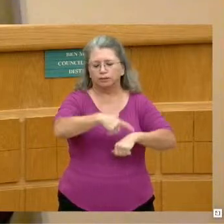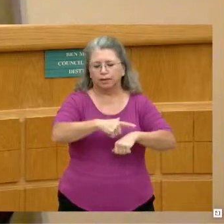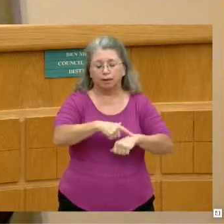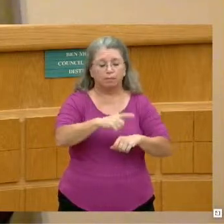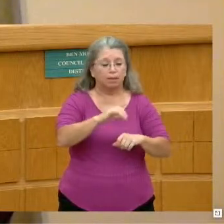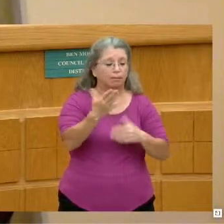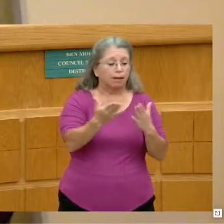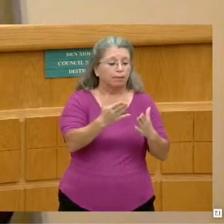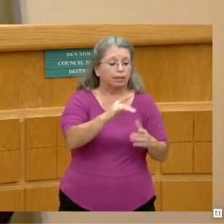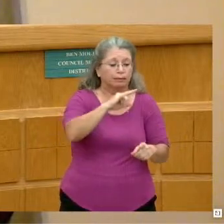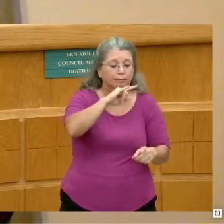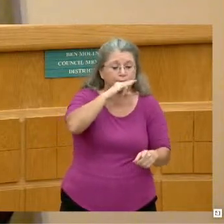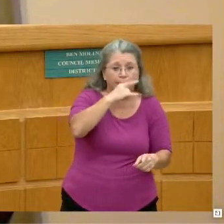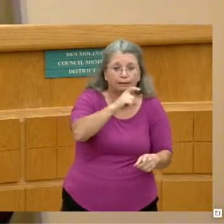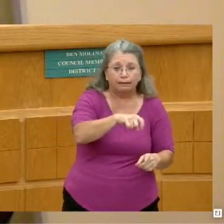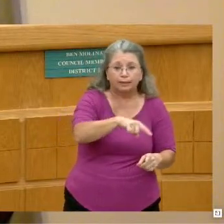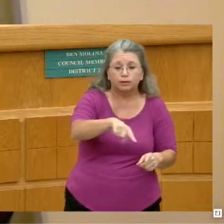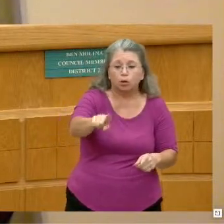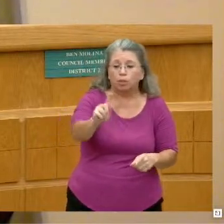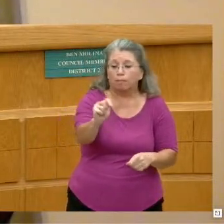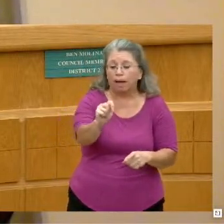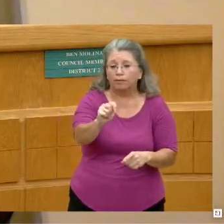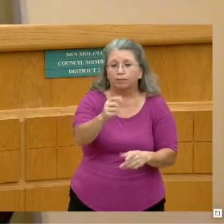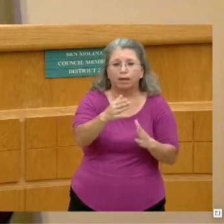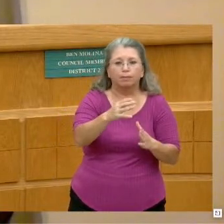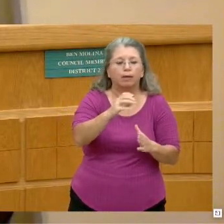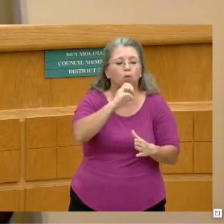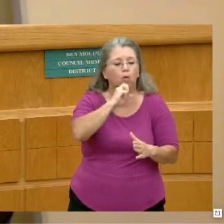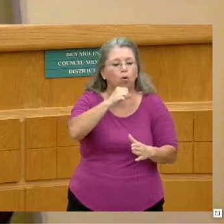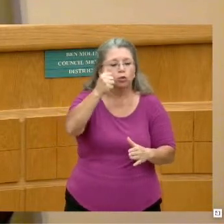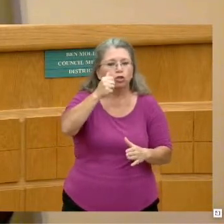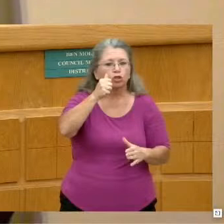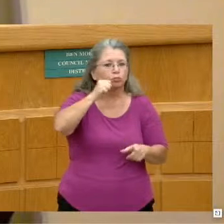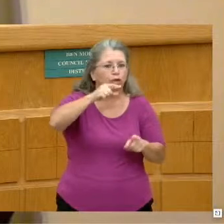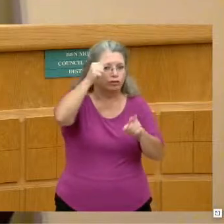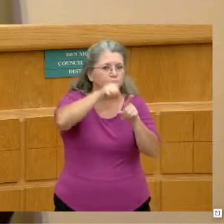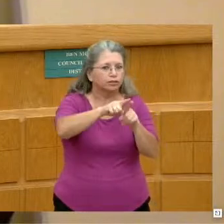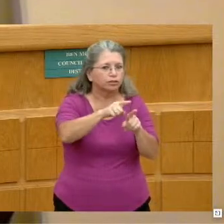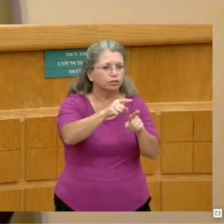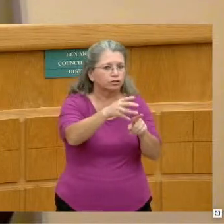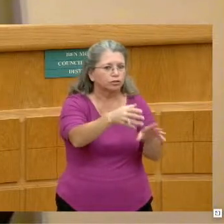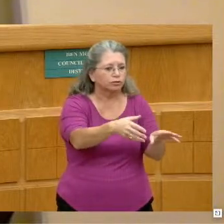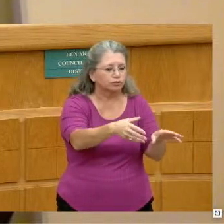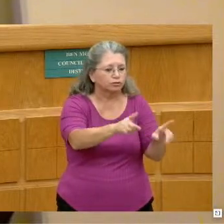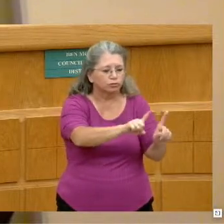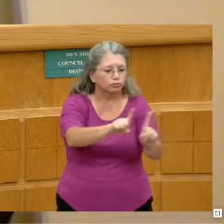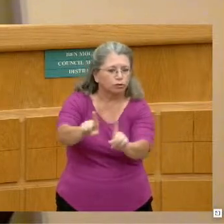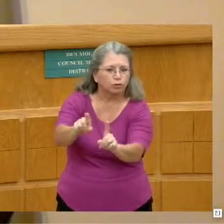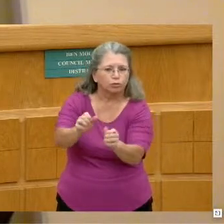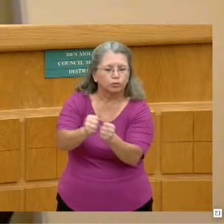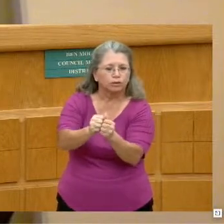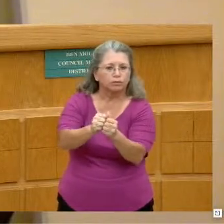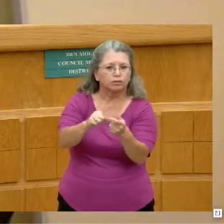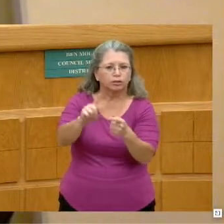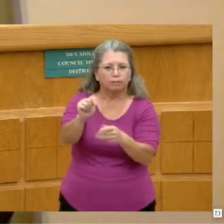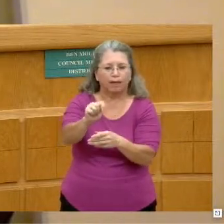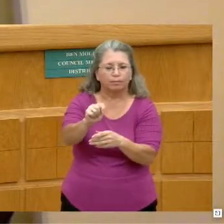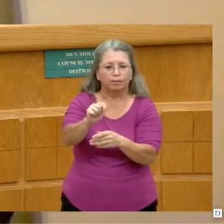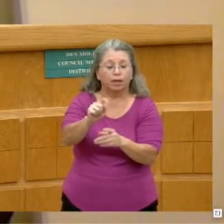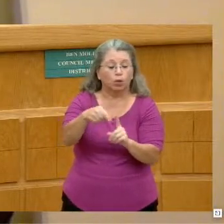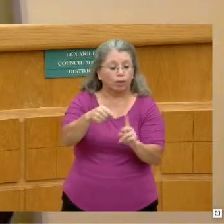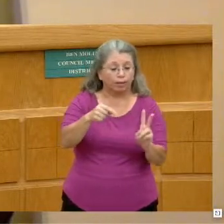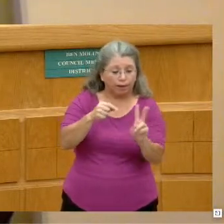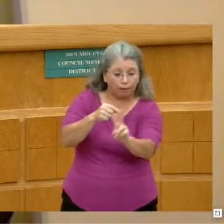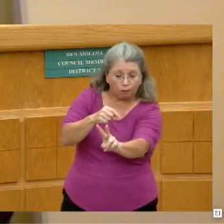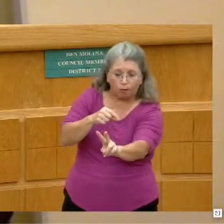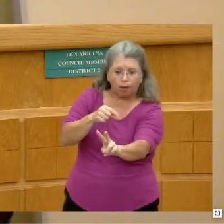bathroom, sometimes an older sibling will take that child to the bathroom. And when they do that, the parents don't realize it, but these children take off